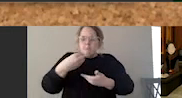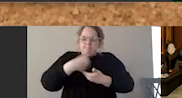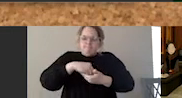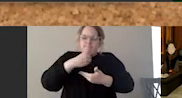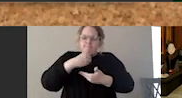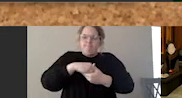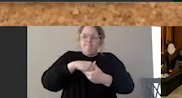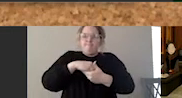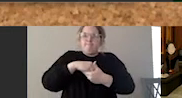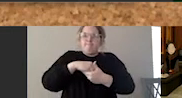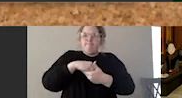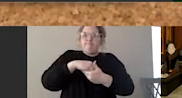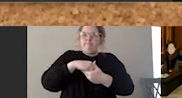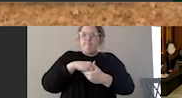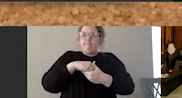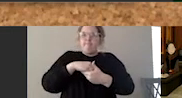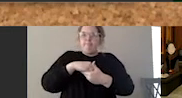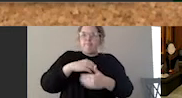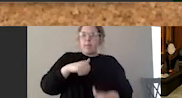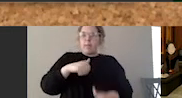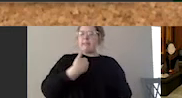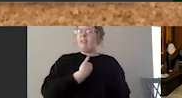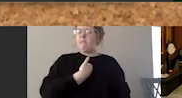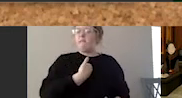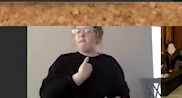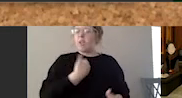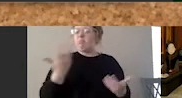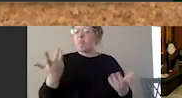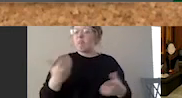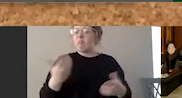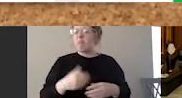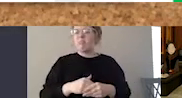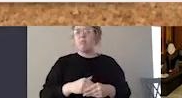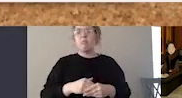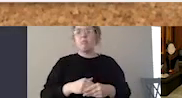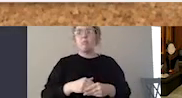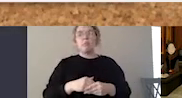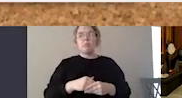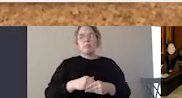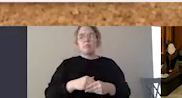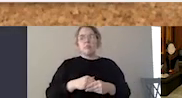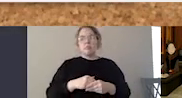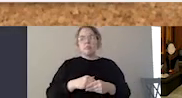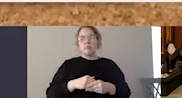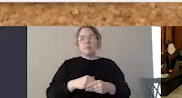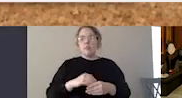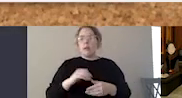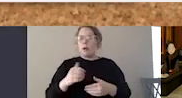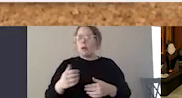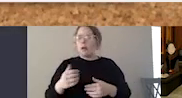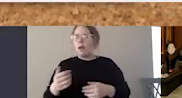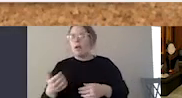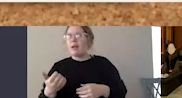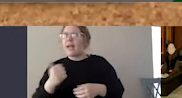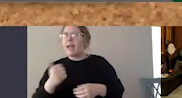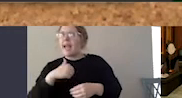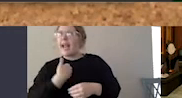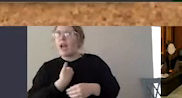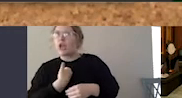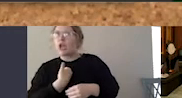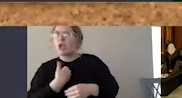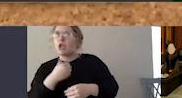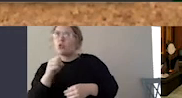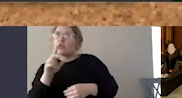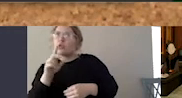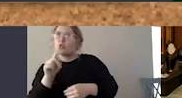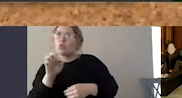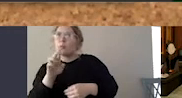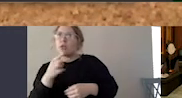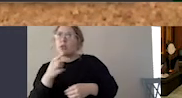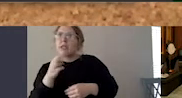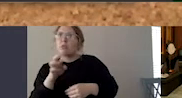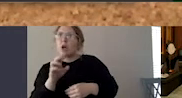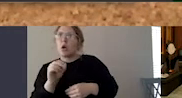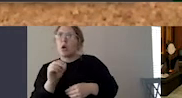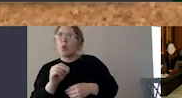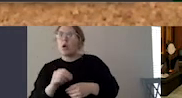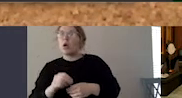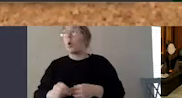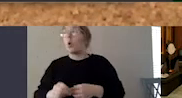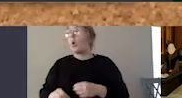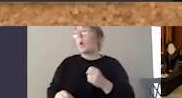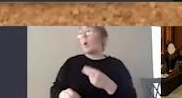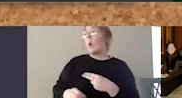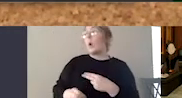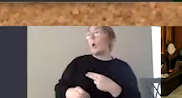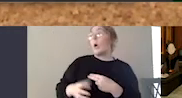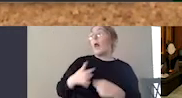inner self. Inner superhero. Oh, I like that. Let's inner